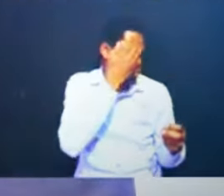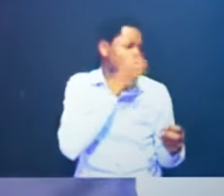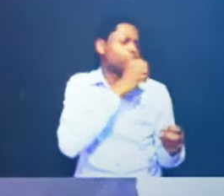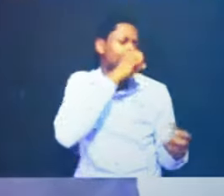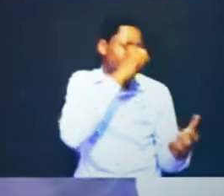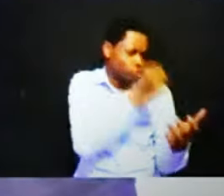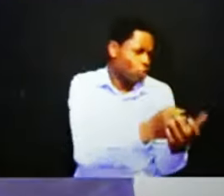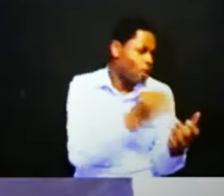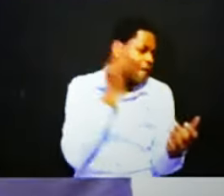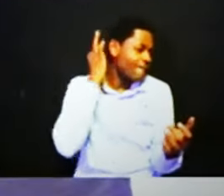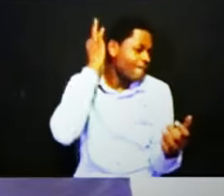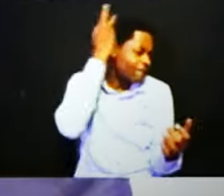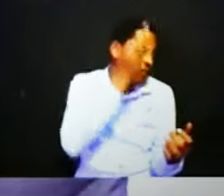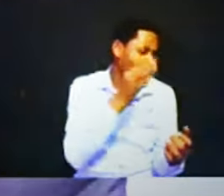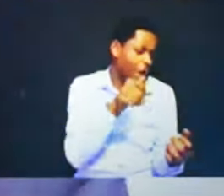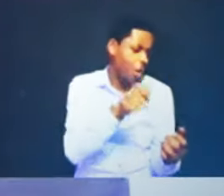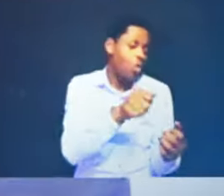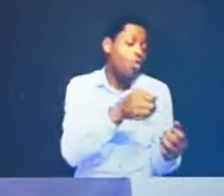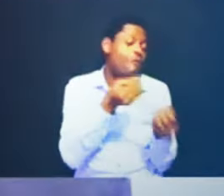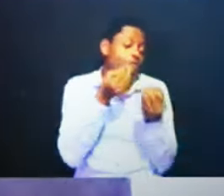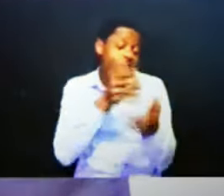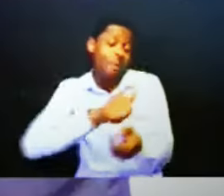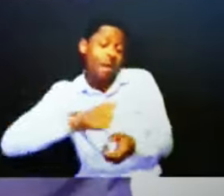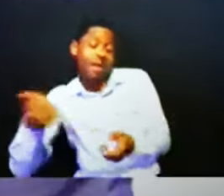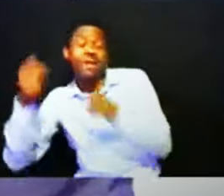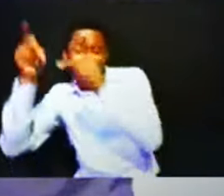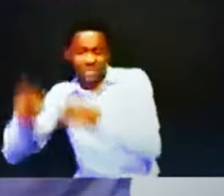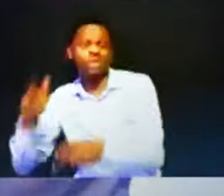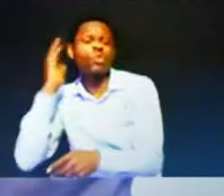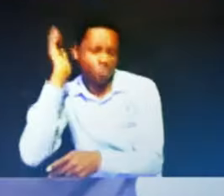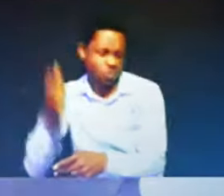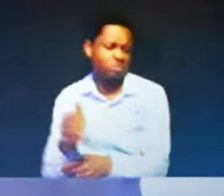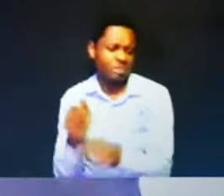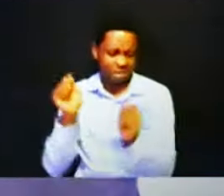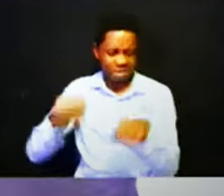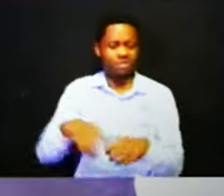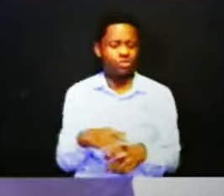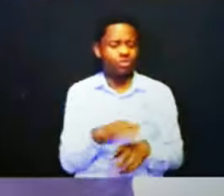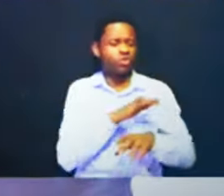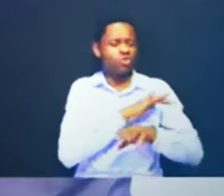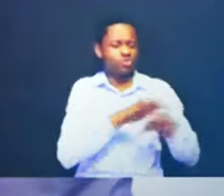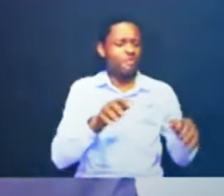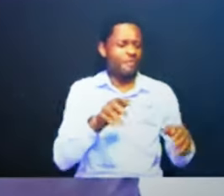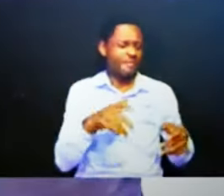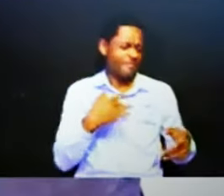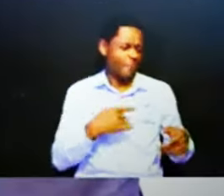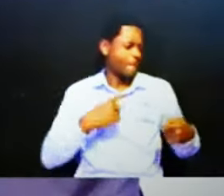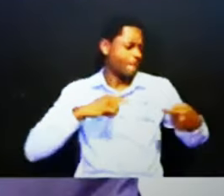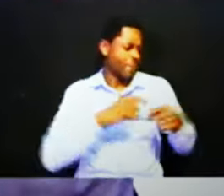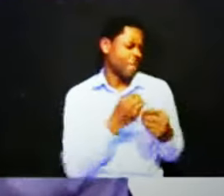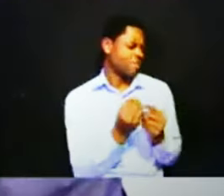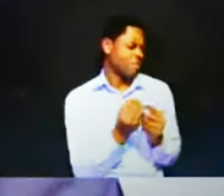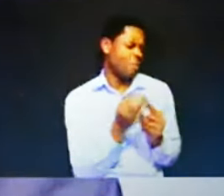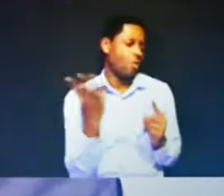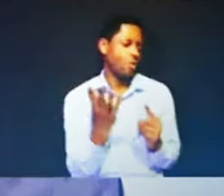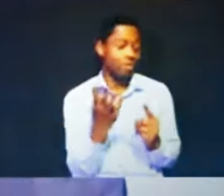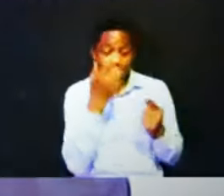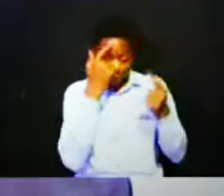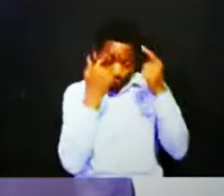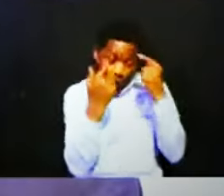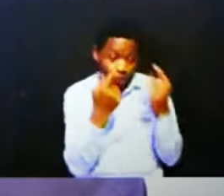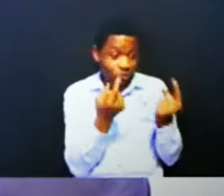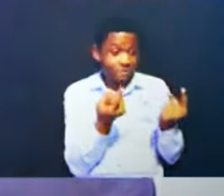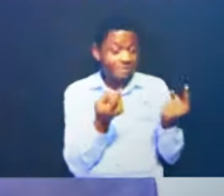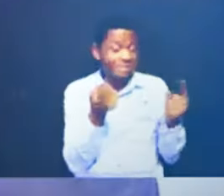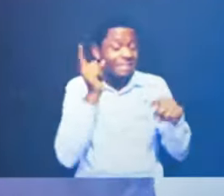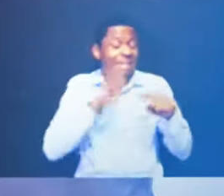Minkases will be the Ure show more, but more than two Nigeria more. Nemo, what do we show be more? And now I don't want to be so no. My quenya crammed down, no